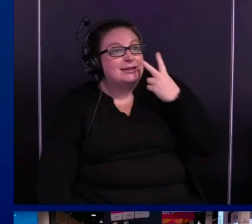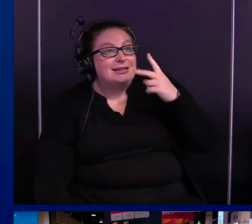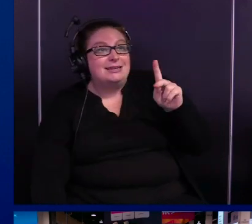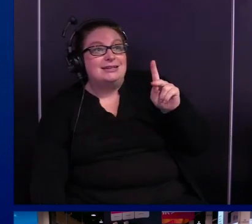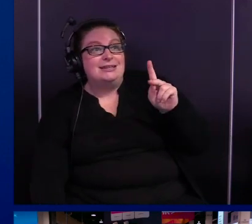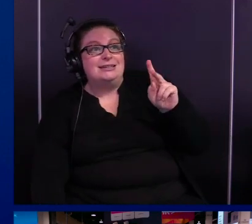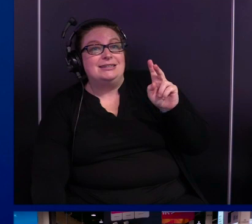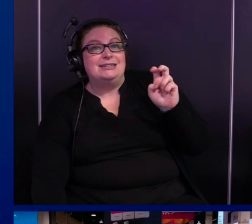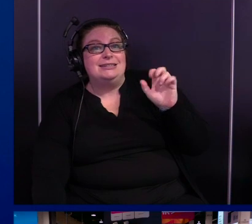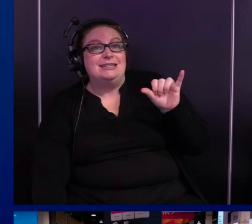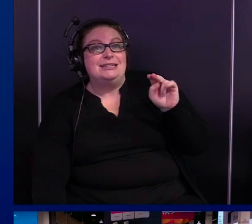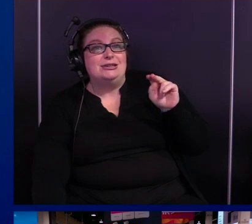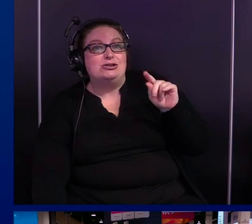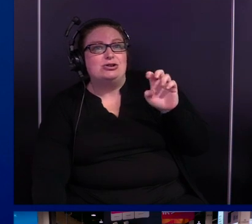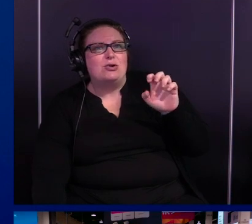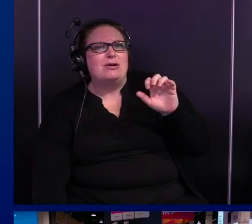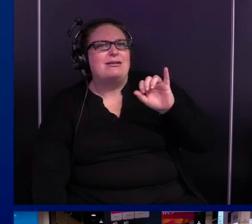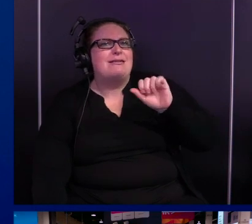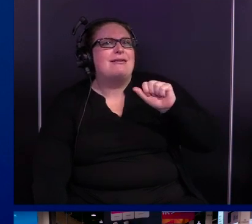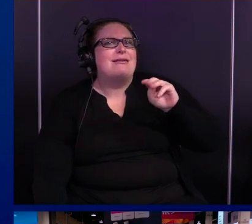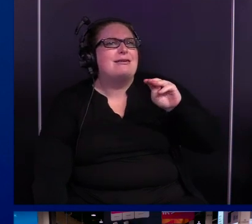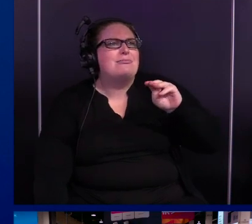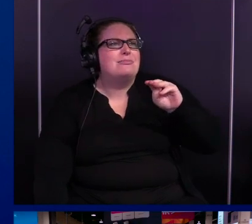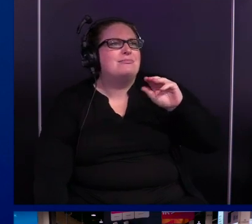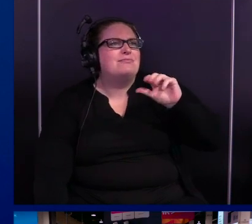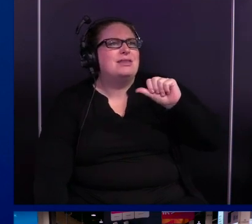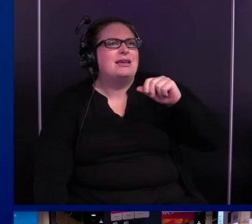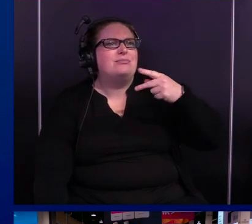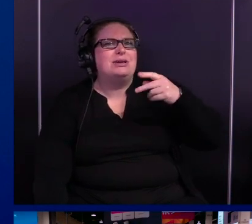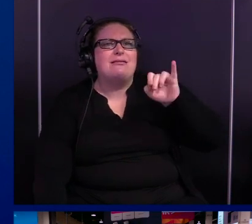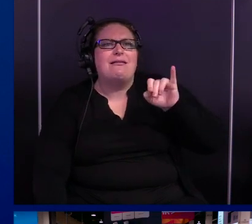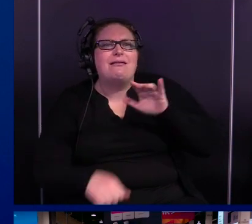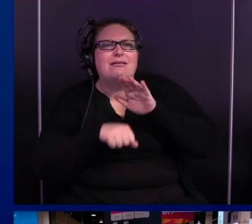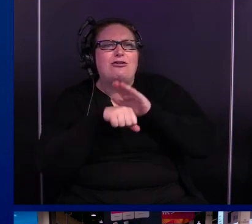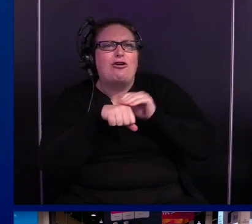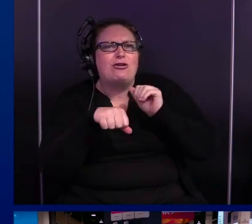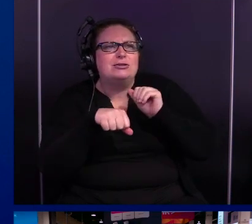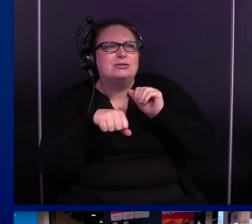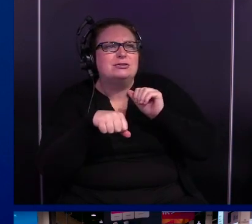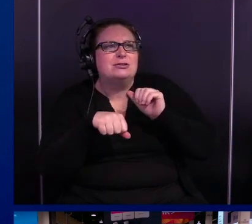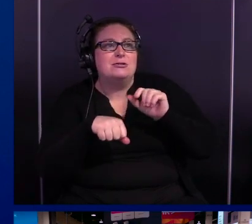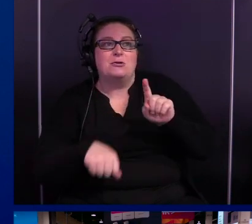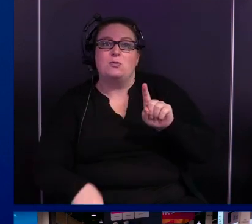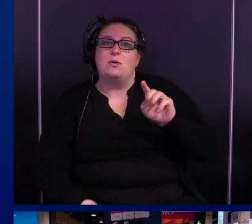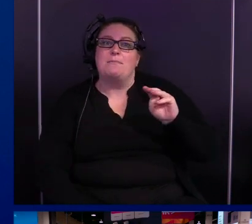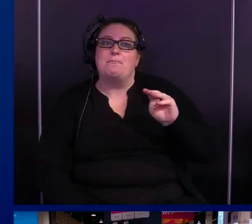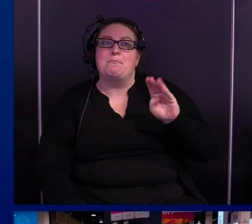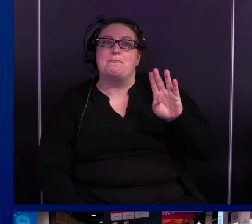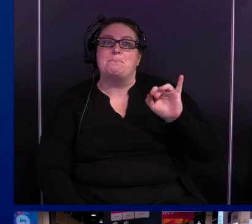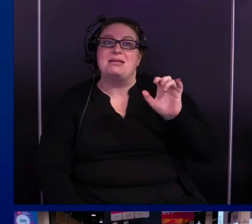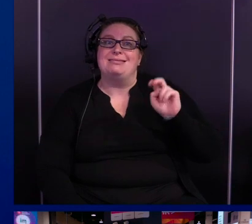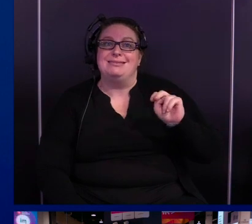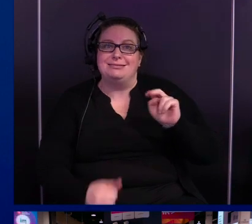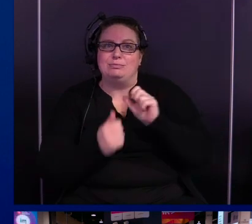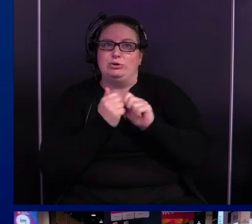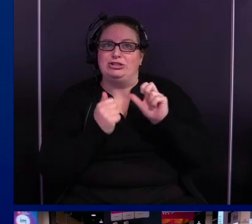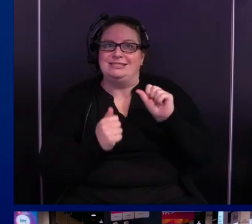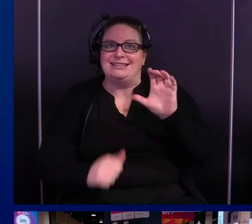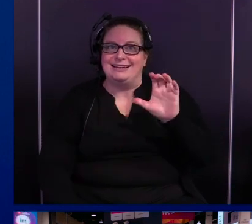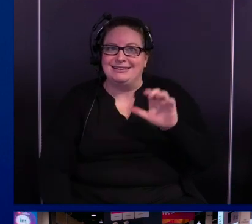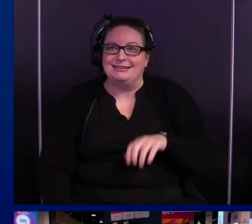they said IAM, what is it, the API calls for it is 1 billion per second. Yeah, it's a